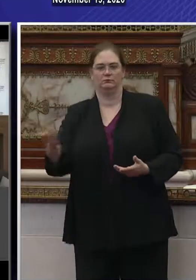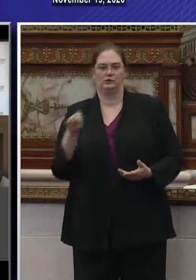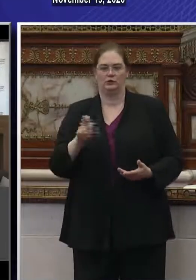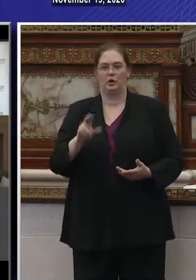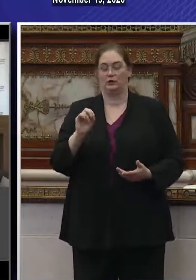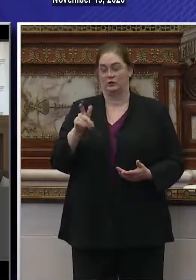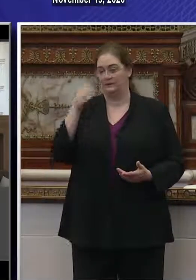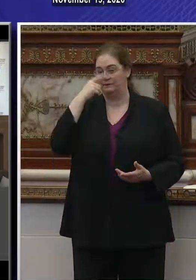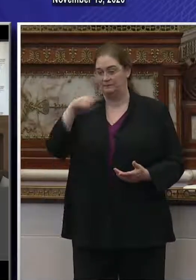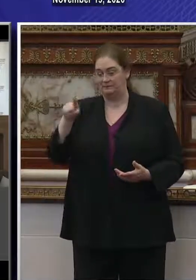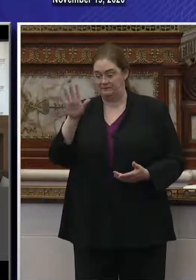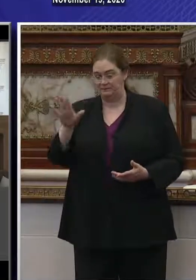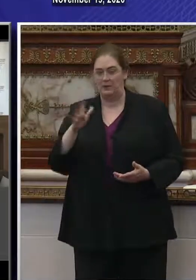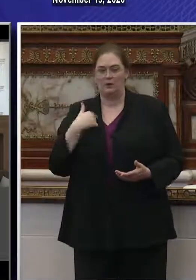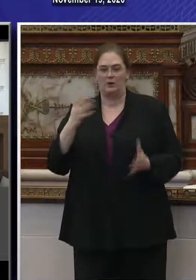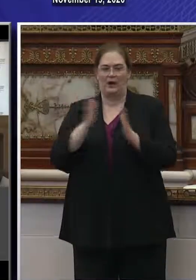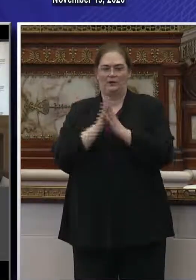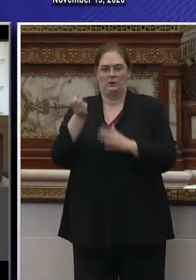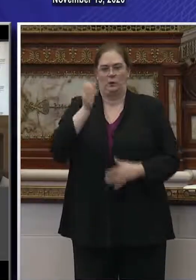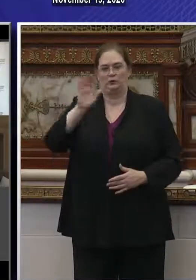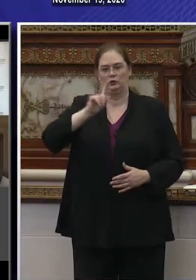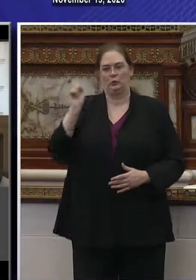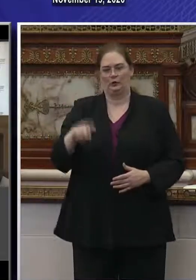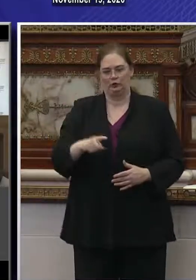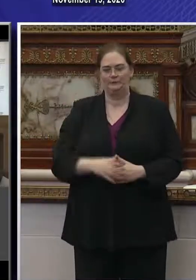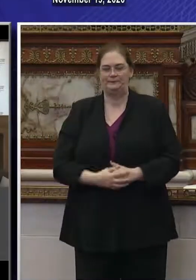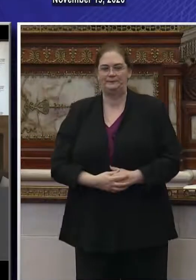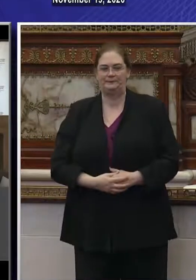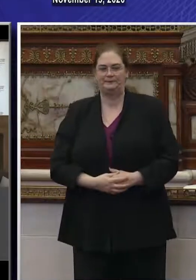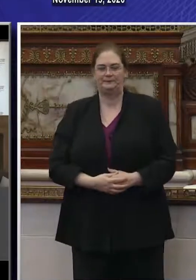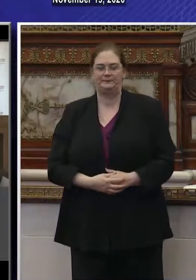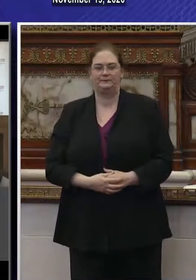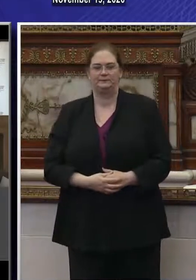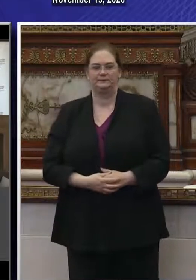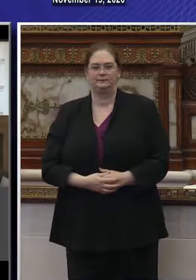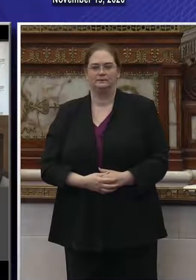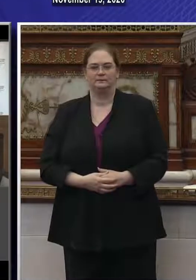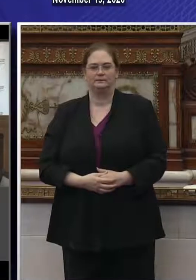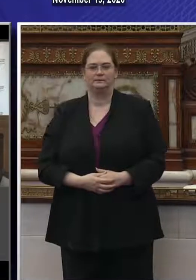that's okay with you. If you don't mind, we're just going to ask you to hold your question.